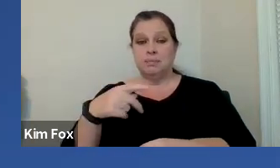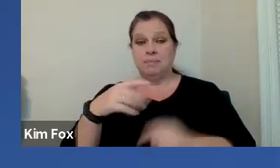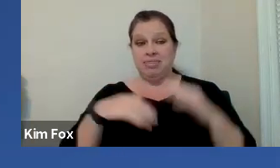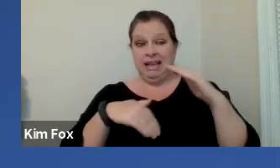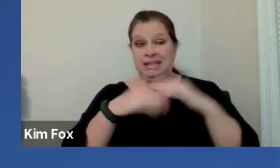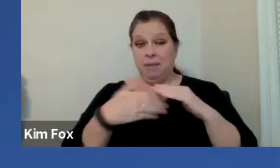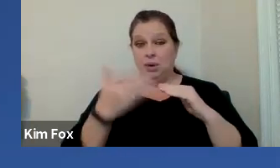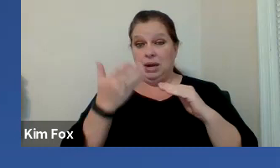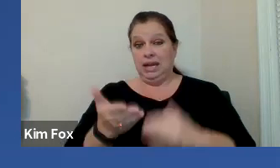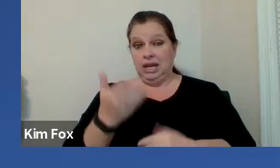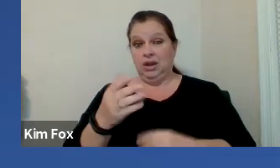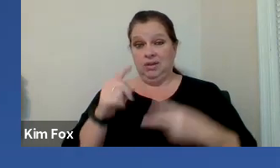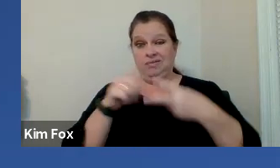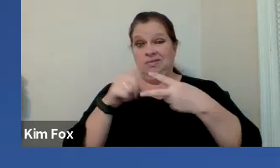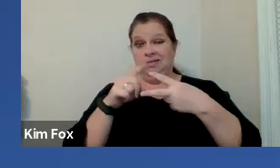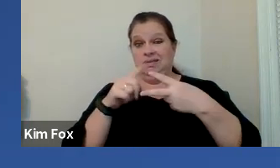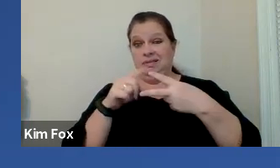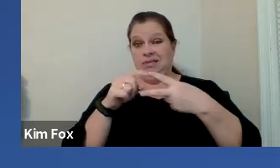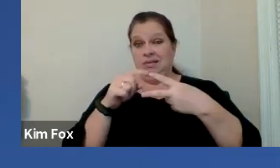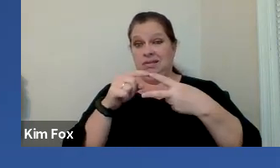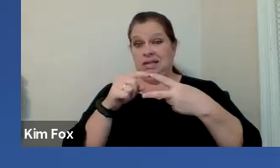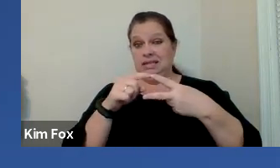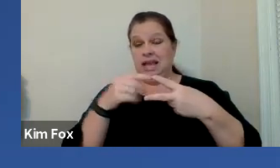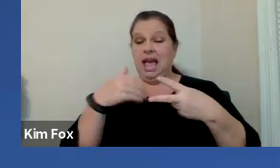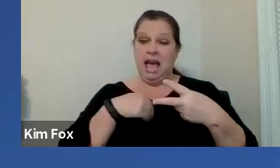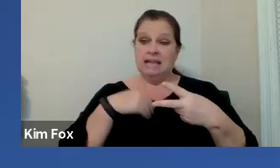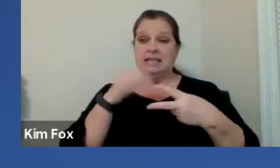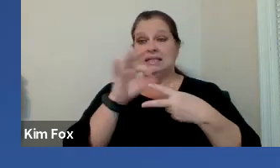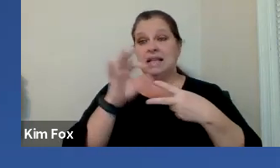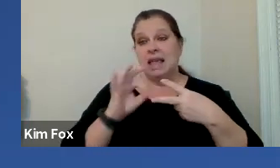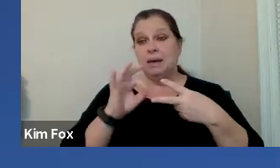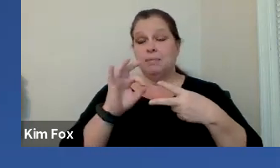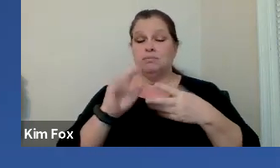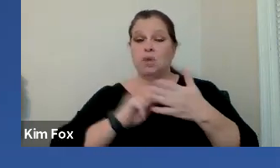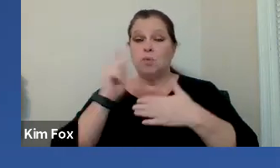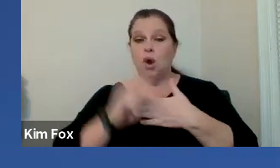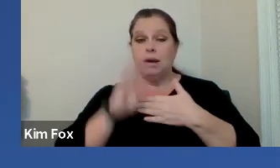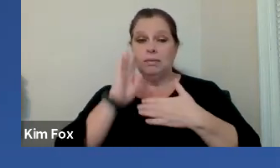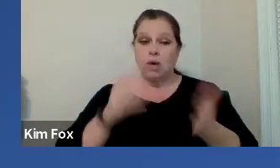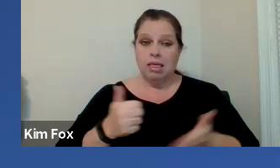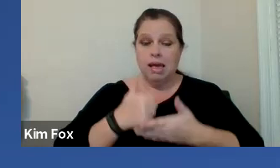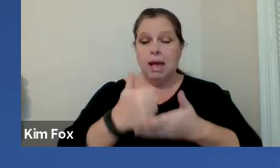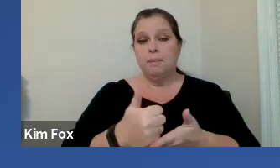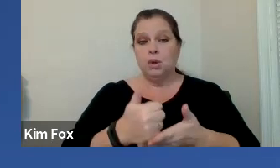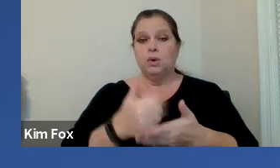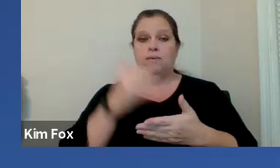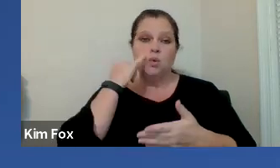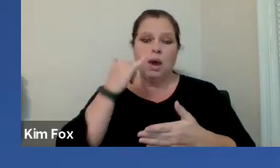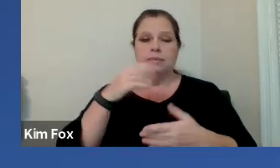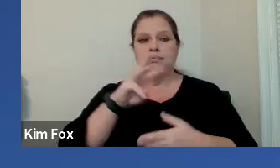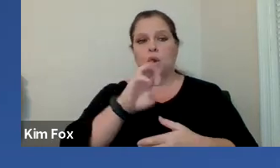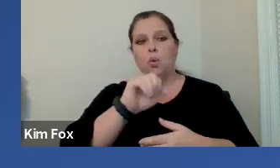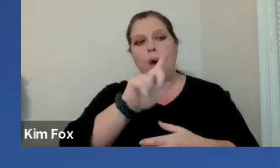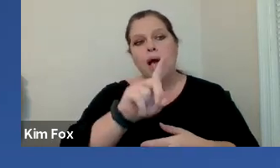the apprenticeship.gov, those have select programs that will help you if you want to learn how to do welding or